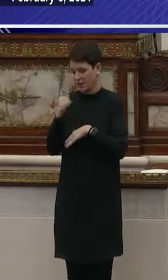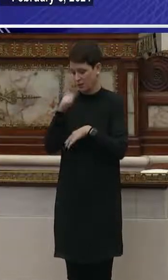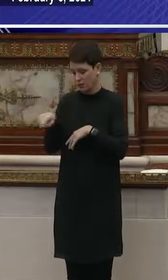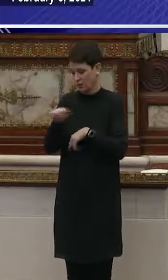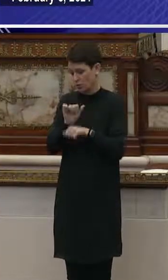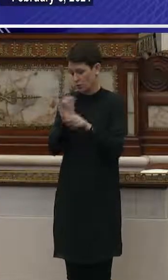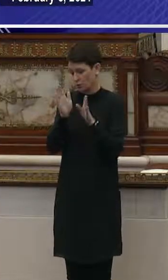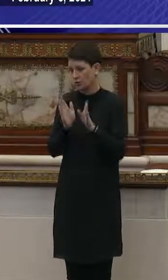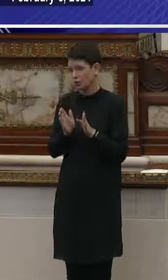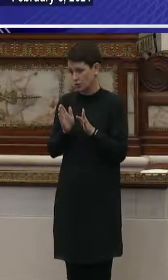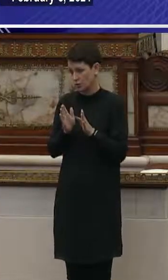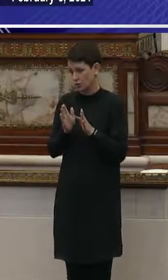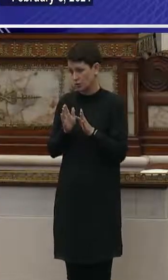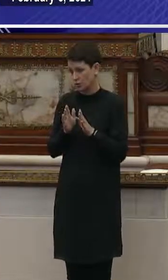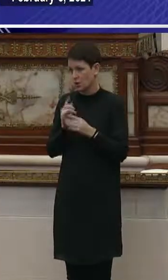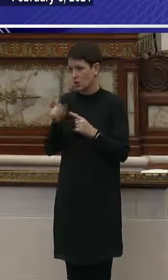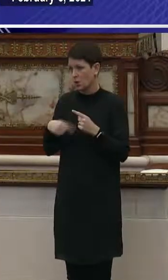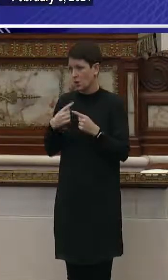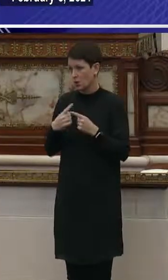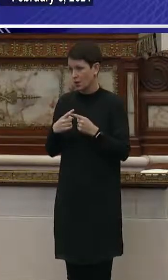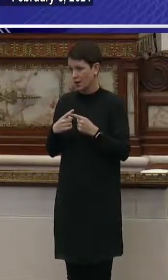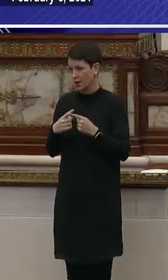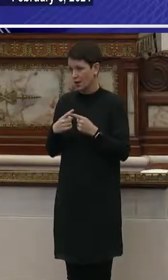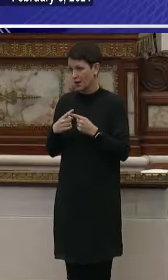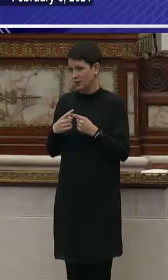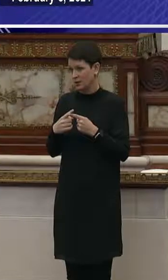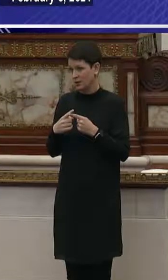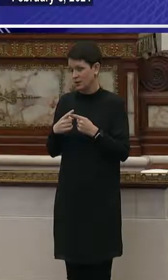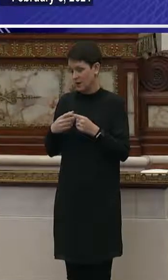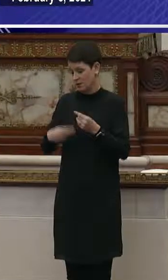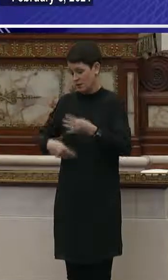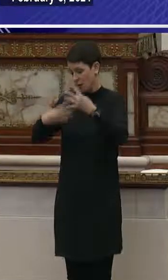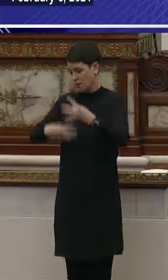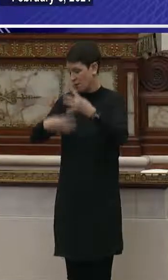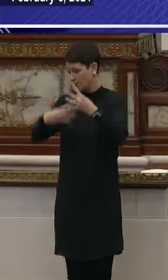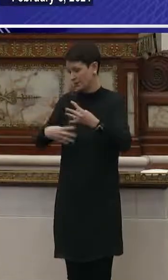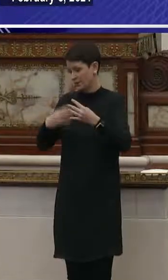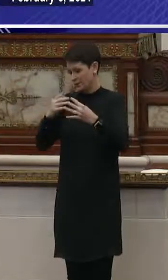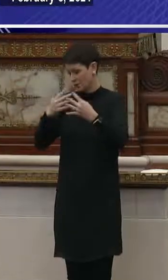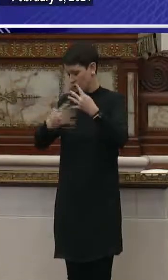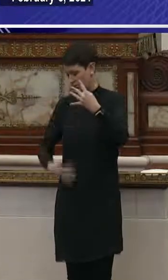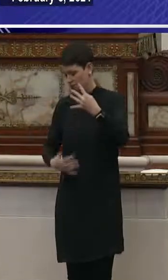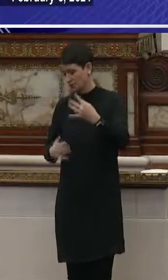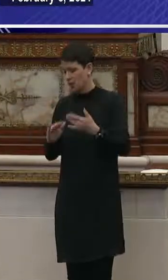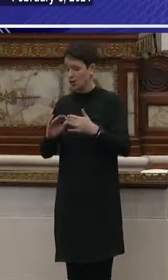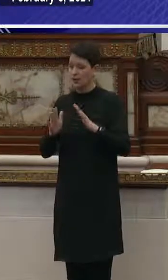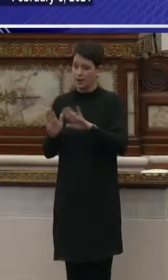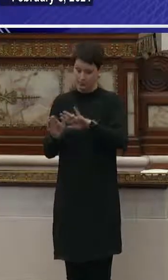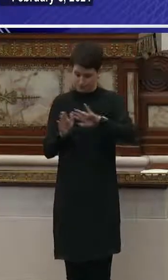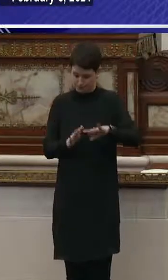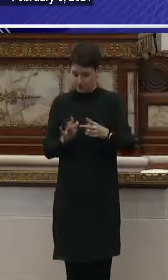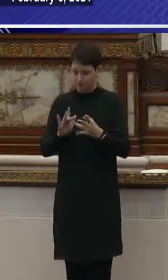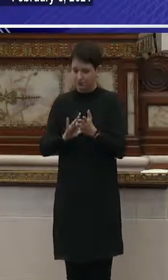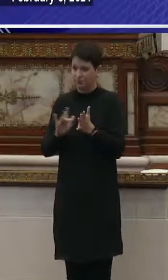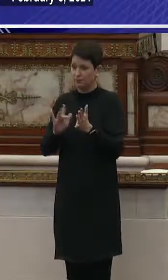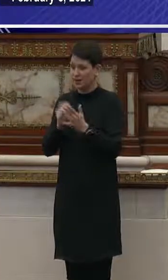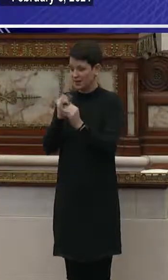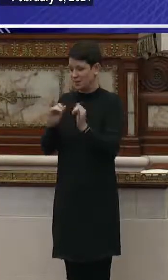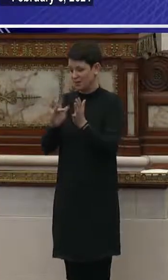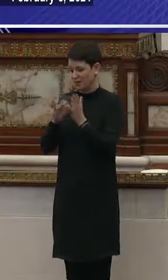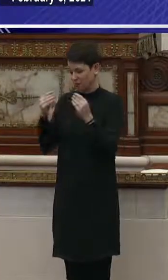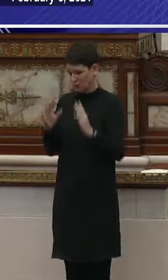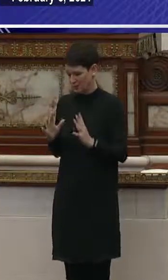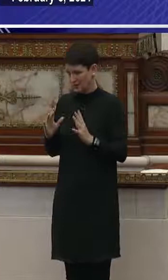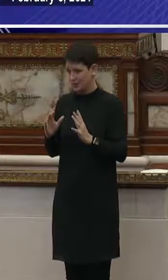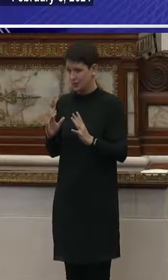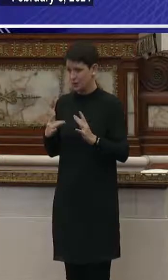workers when they come up in the queue. With regards to community pharmacies, independent pharmacies,